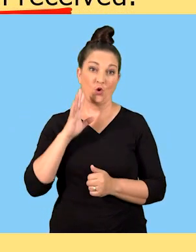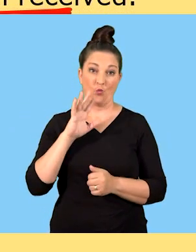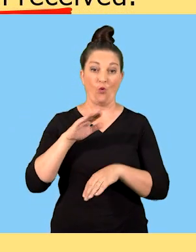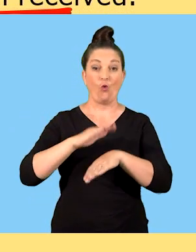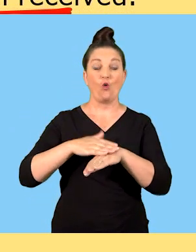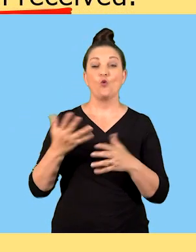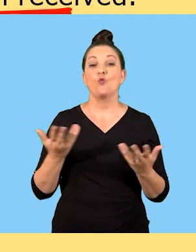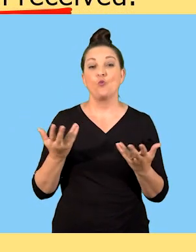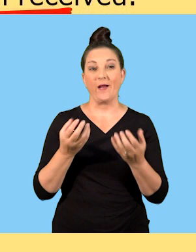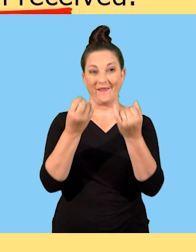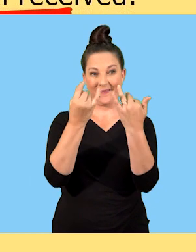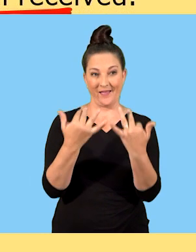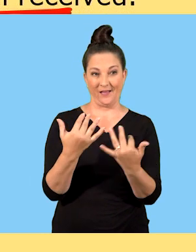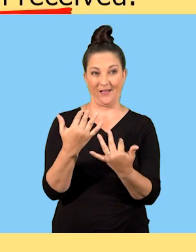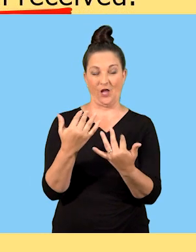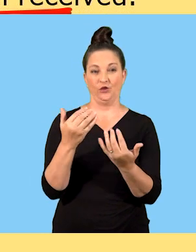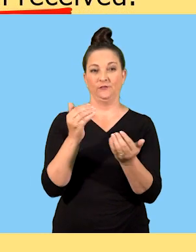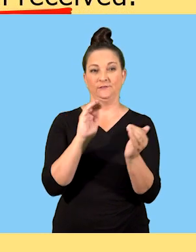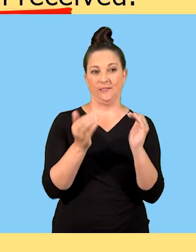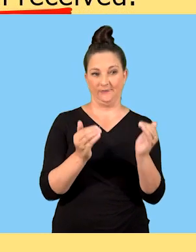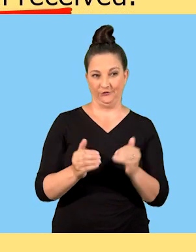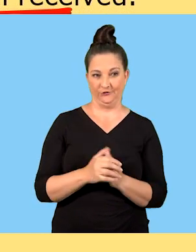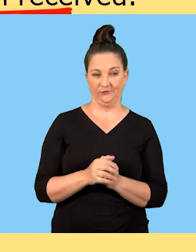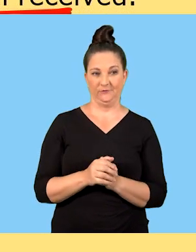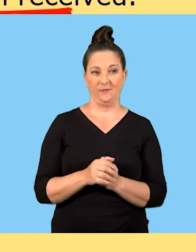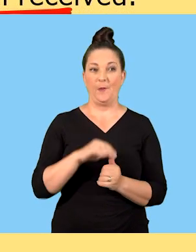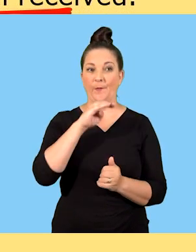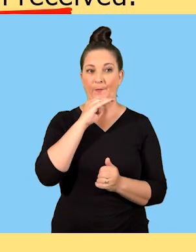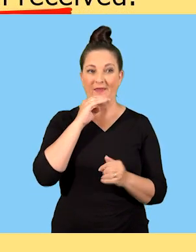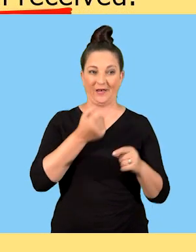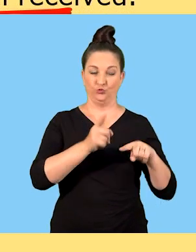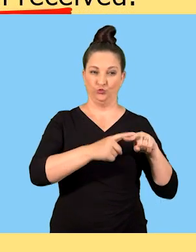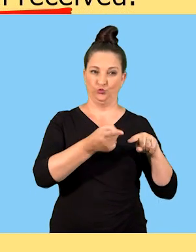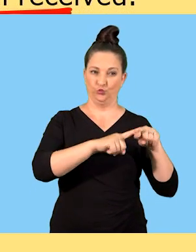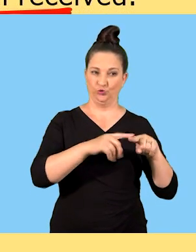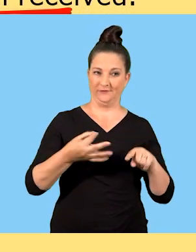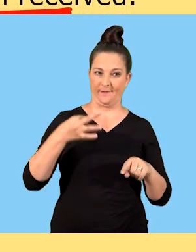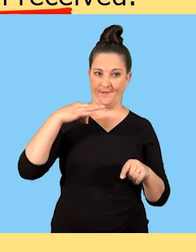balance sheet account section, and we'll say accrued income,